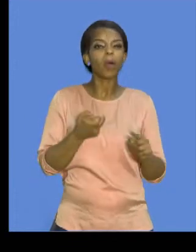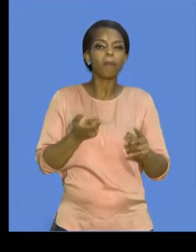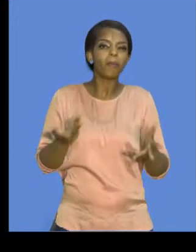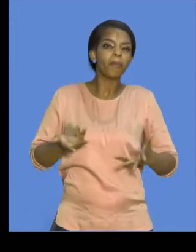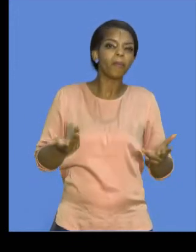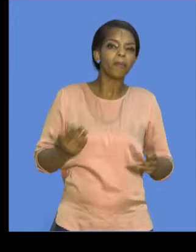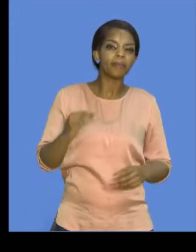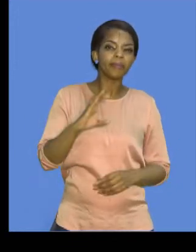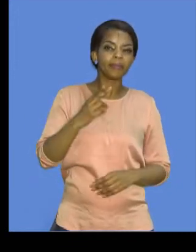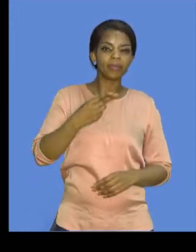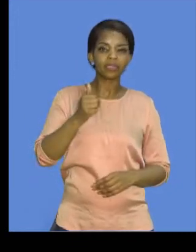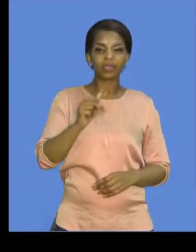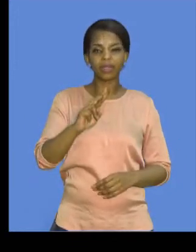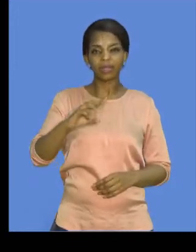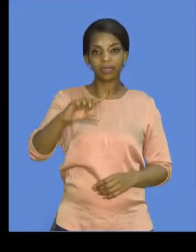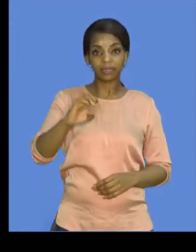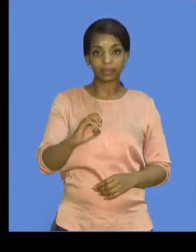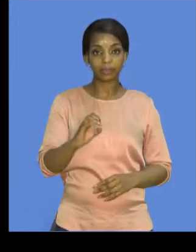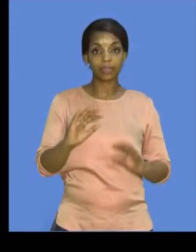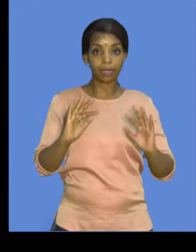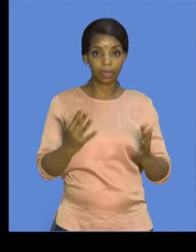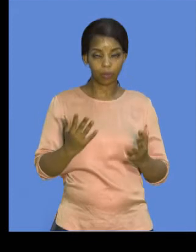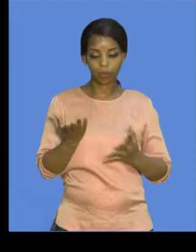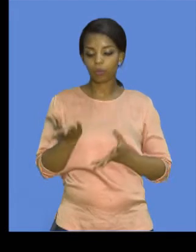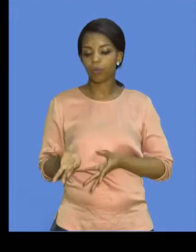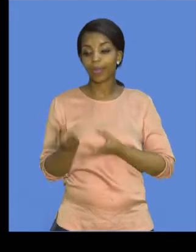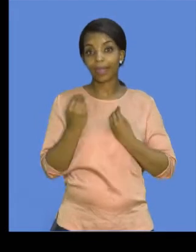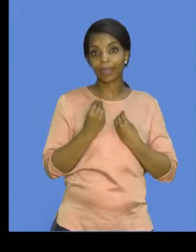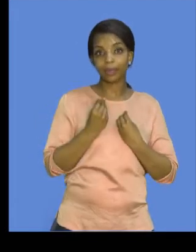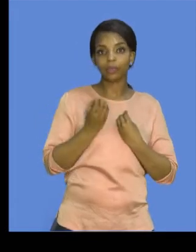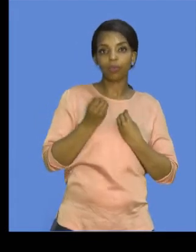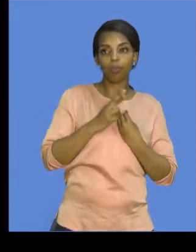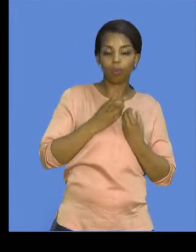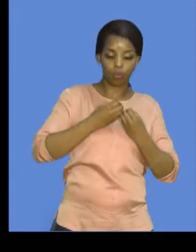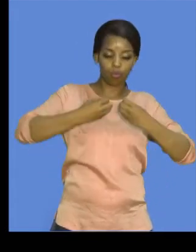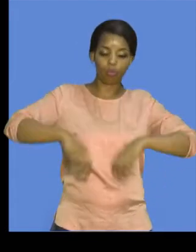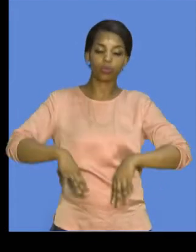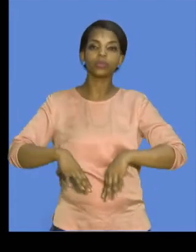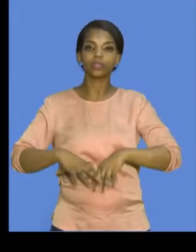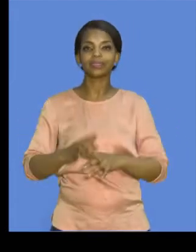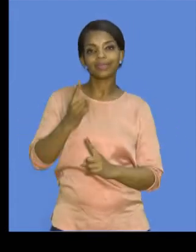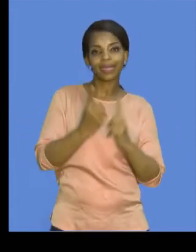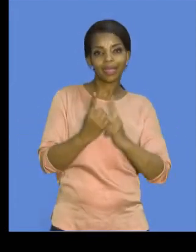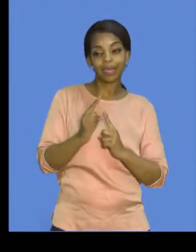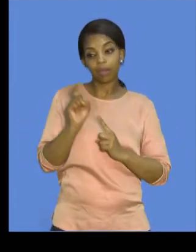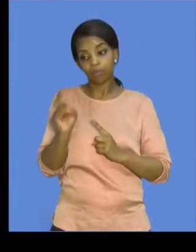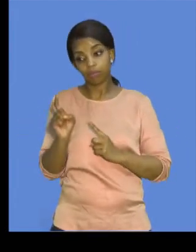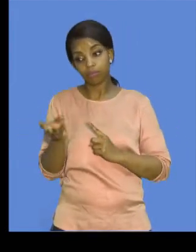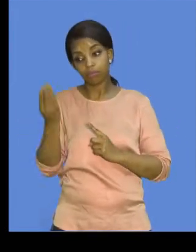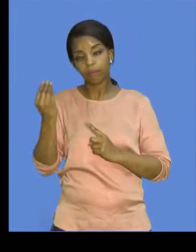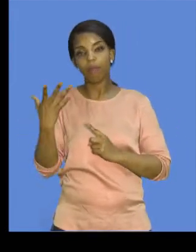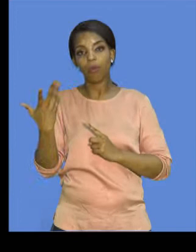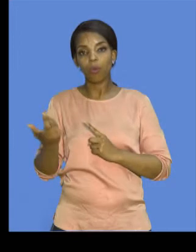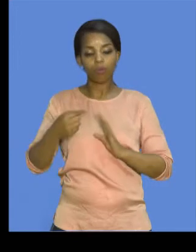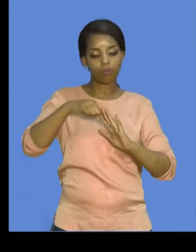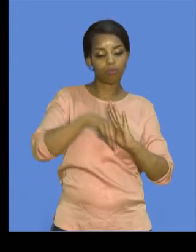terms of gain, okay, and loss or loss of electrons. It can be one of the